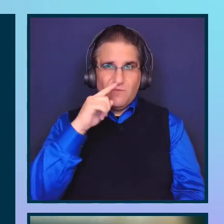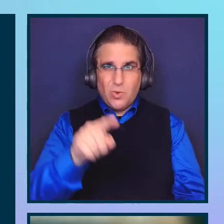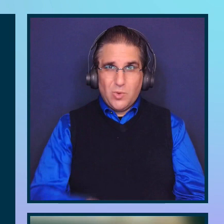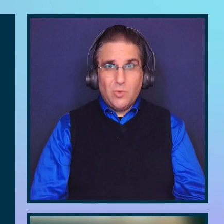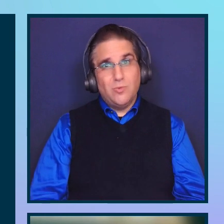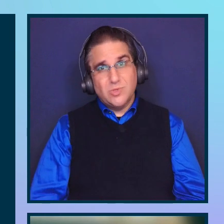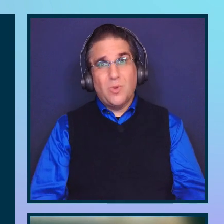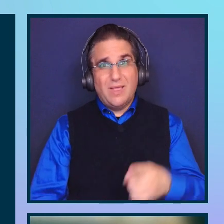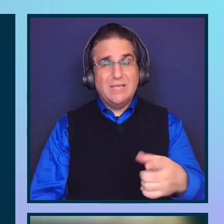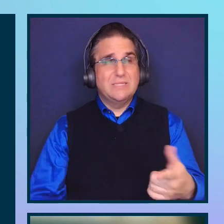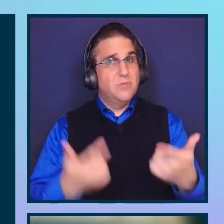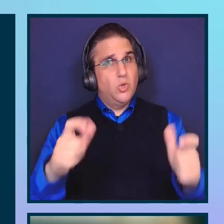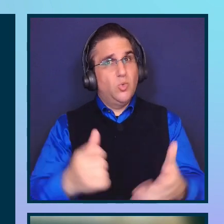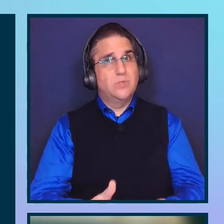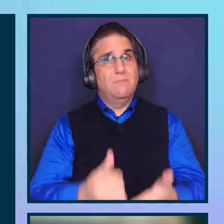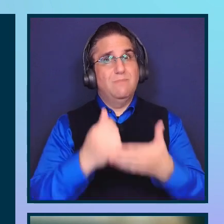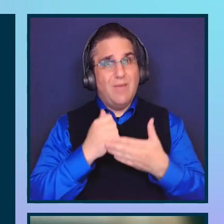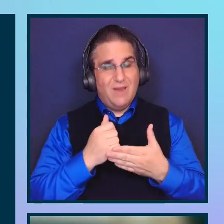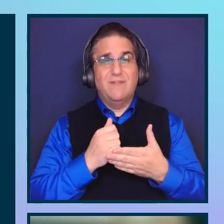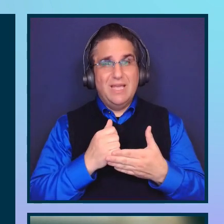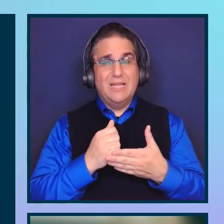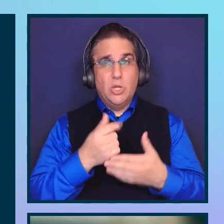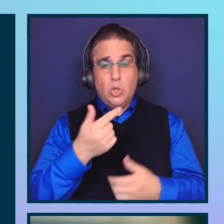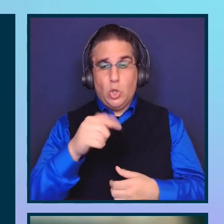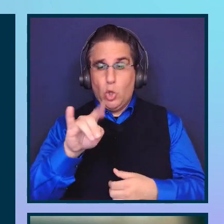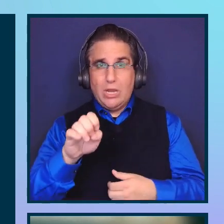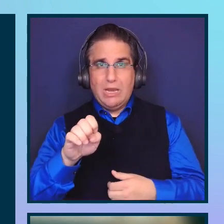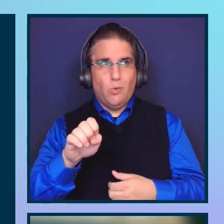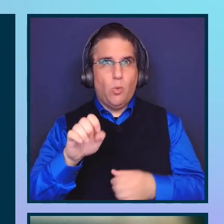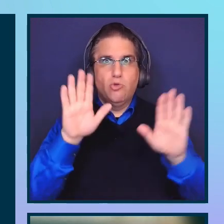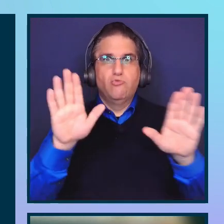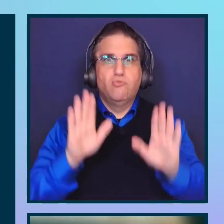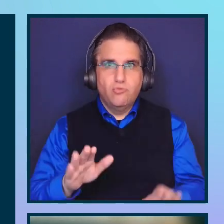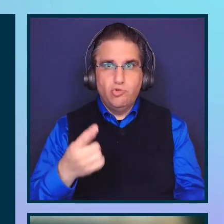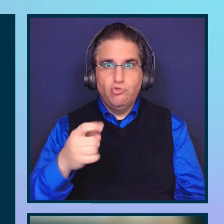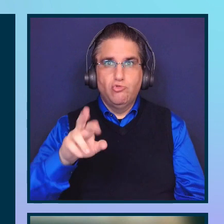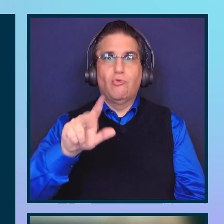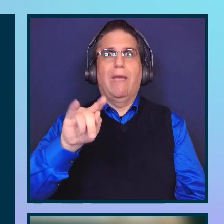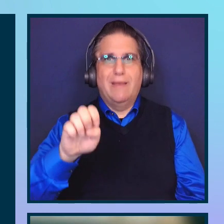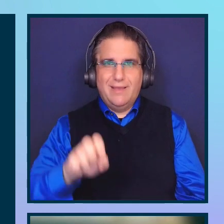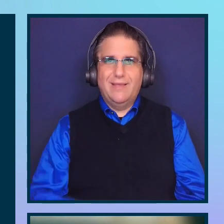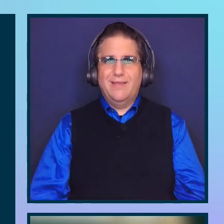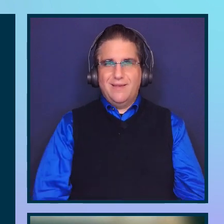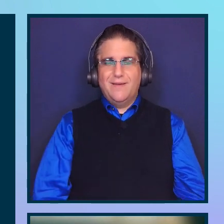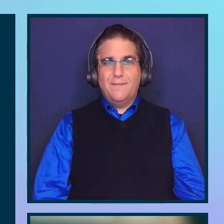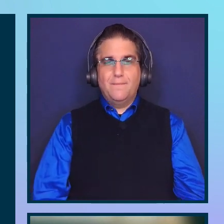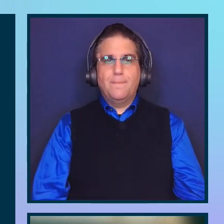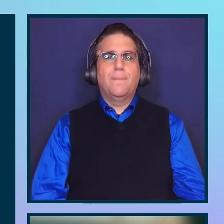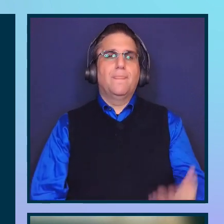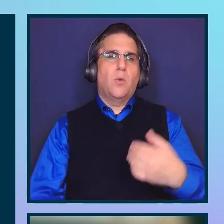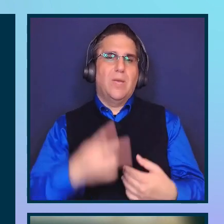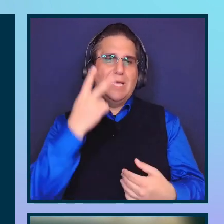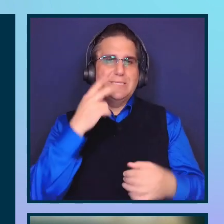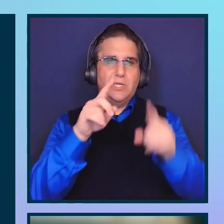major goodie, almost a greatie, if you could call it that. So let's take a look at another screen in